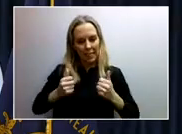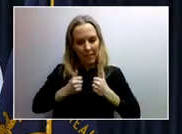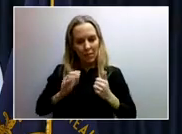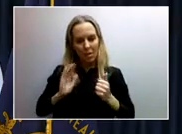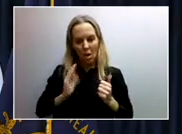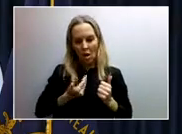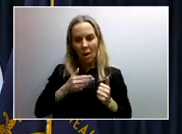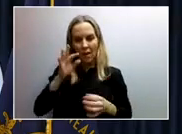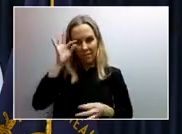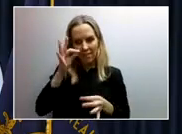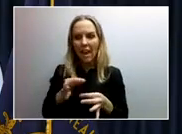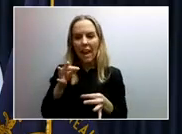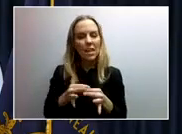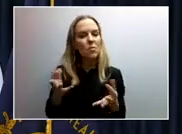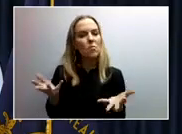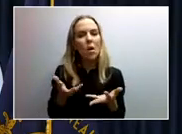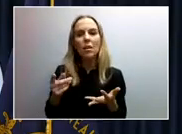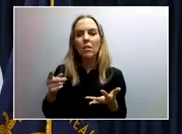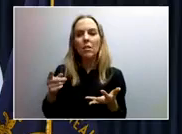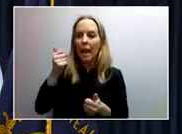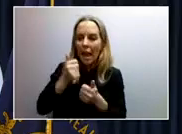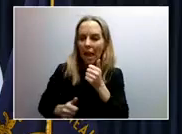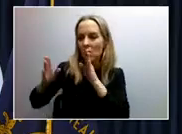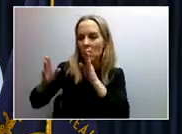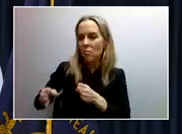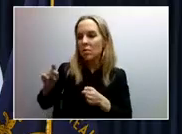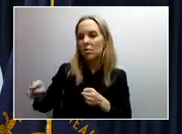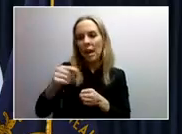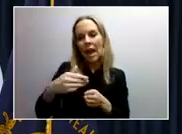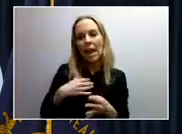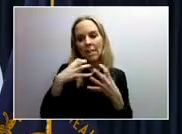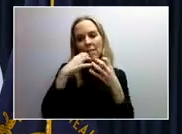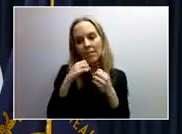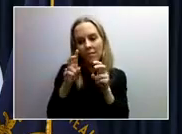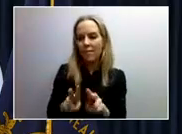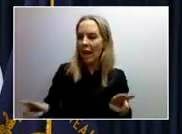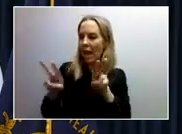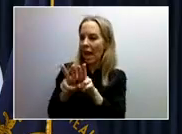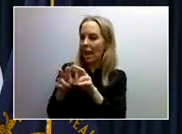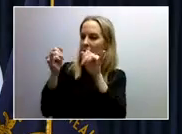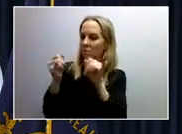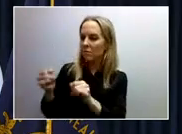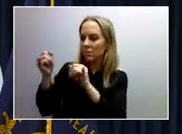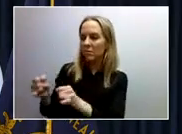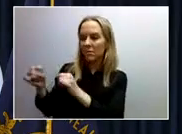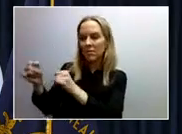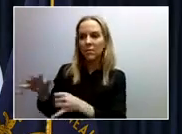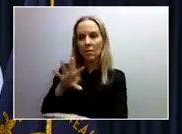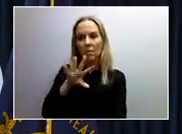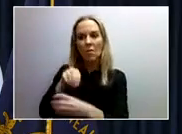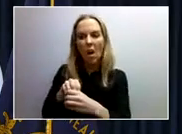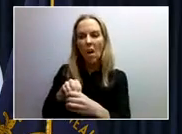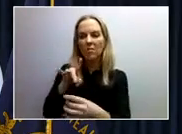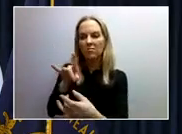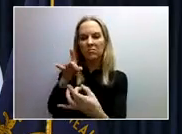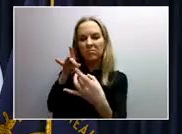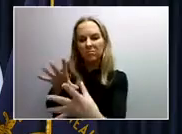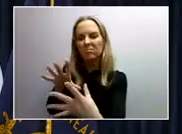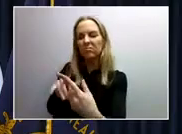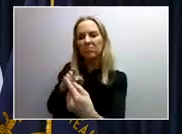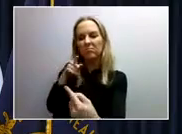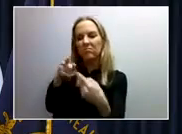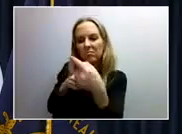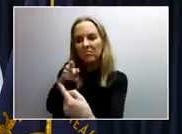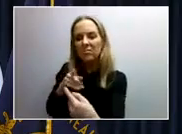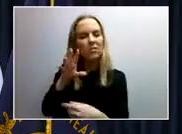other person has value, and we're not going to devolve into nasty attacks against them. We're going to work together to try to